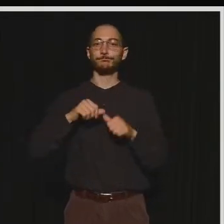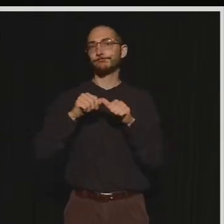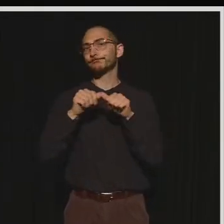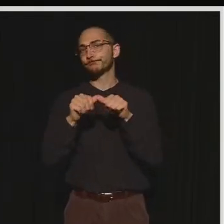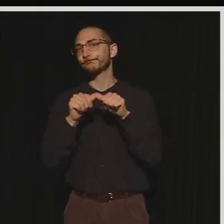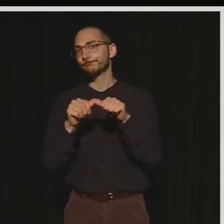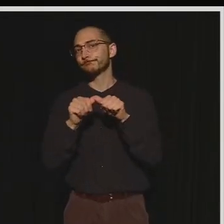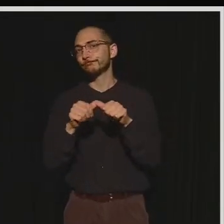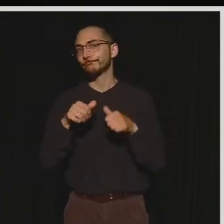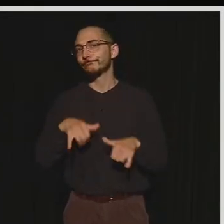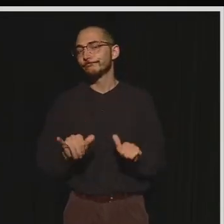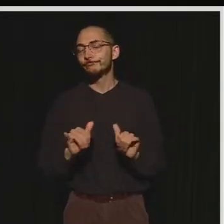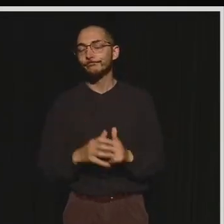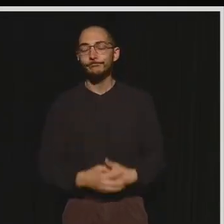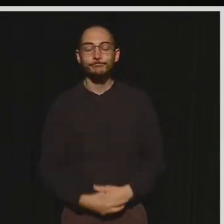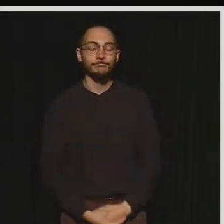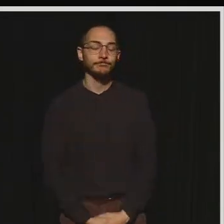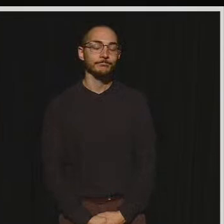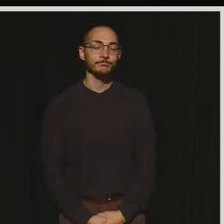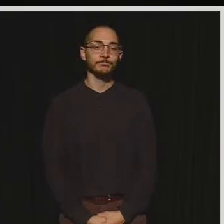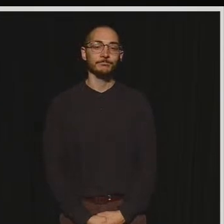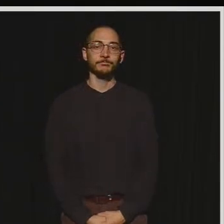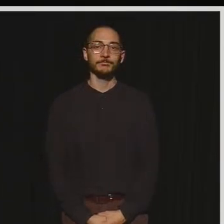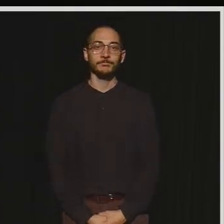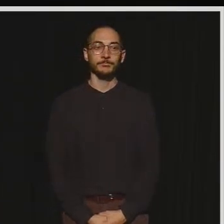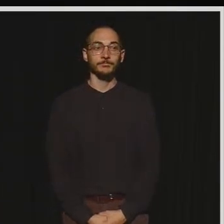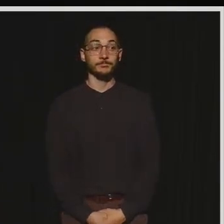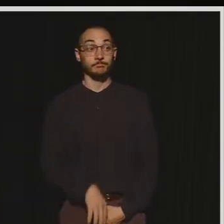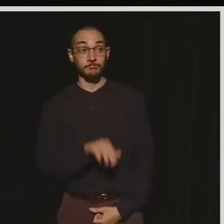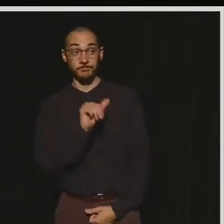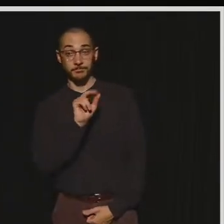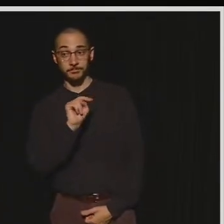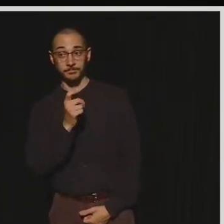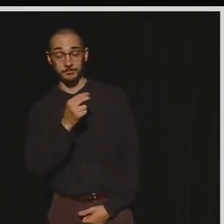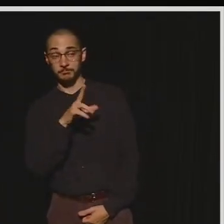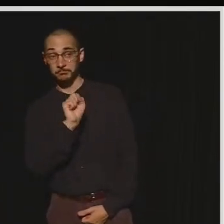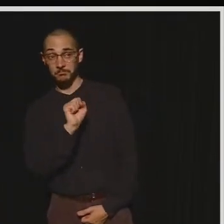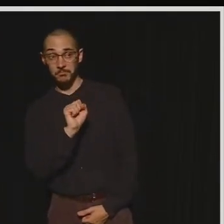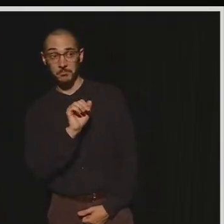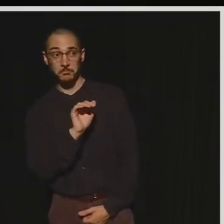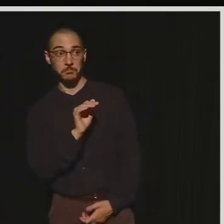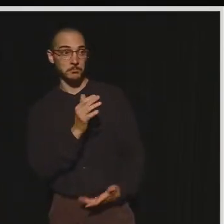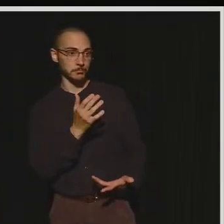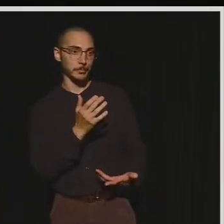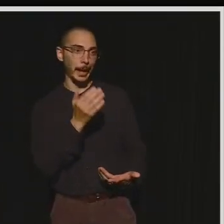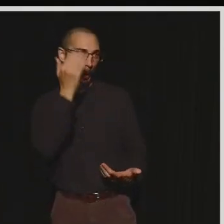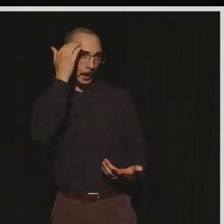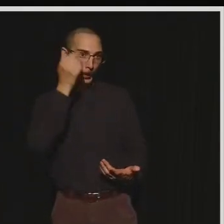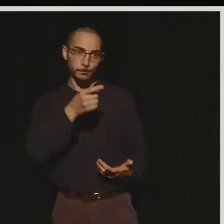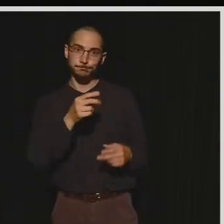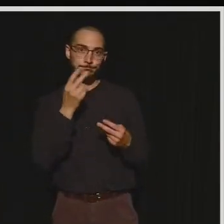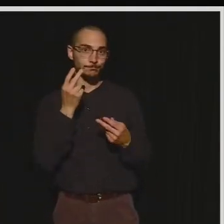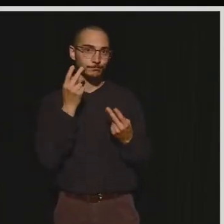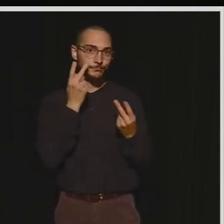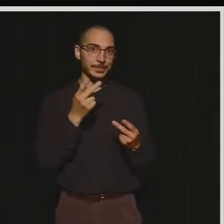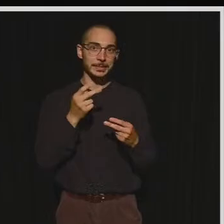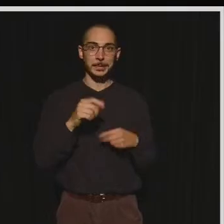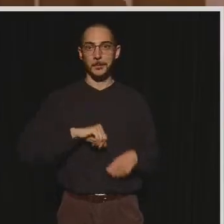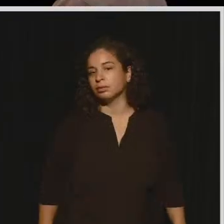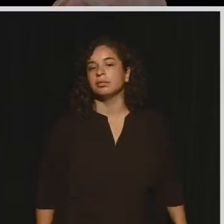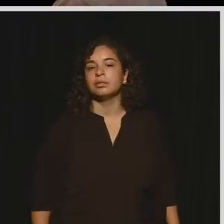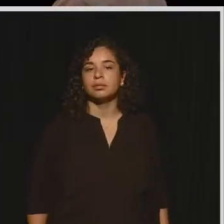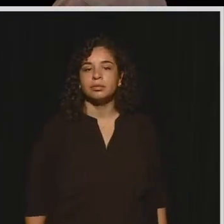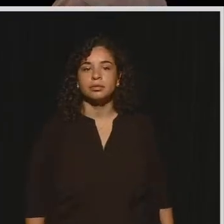few Pride parades, probably. But when yes. you think about Pride, what has that experience been for you throughout the